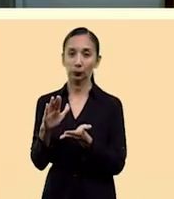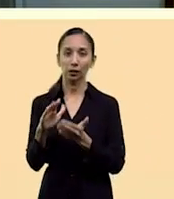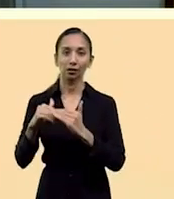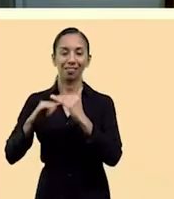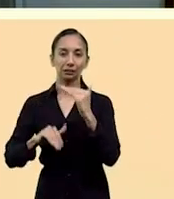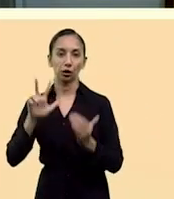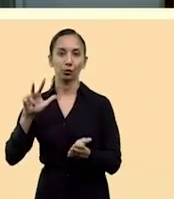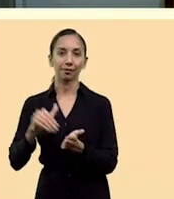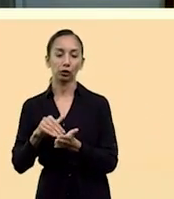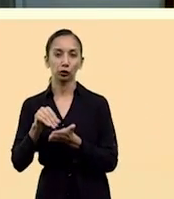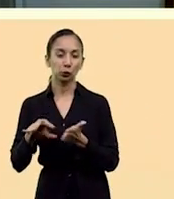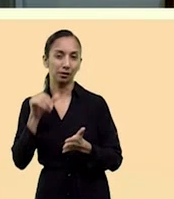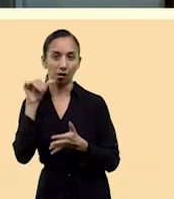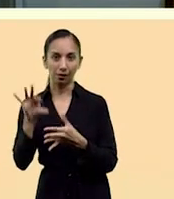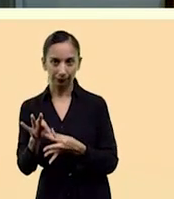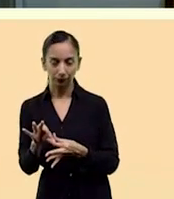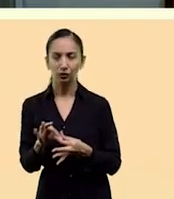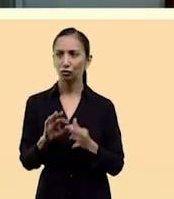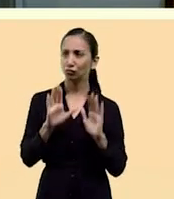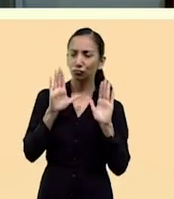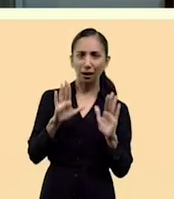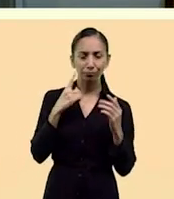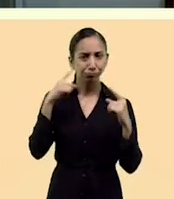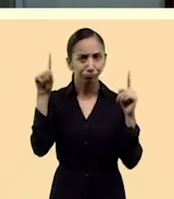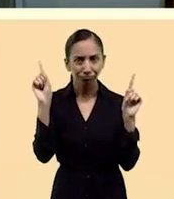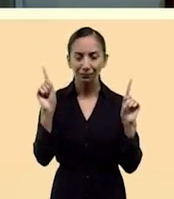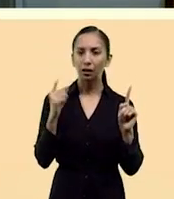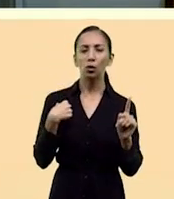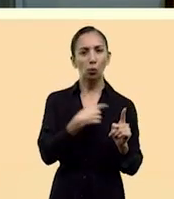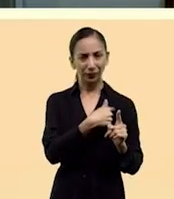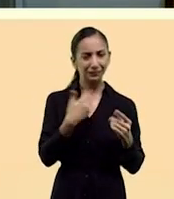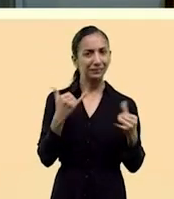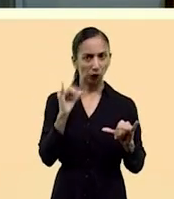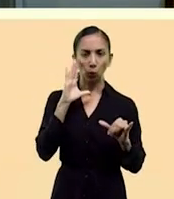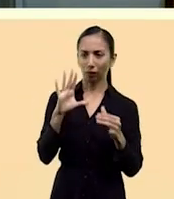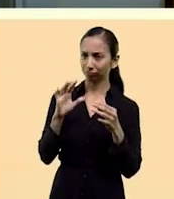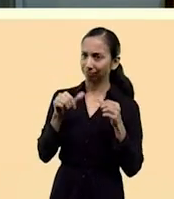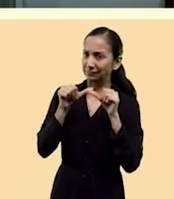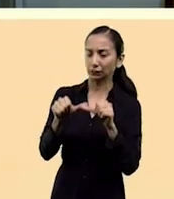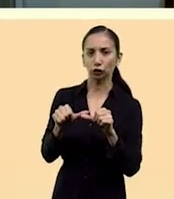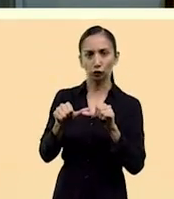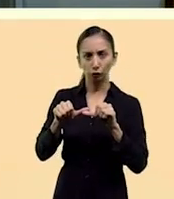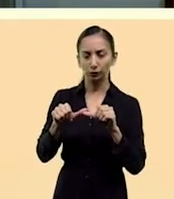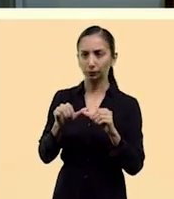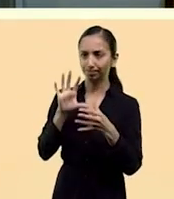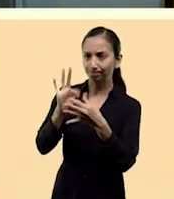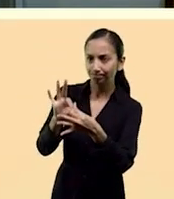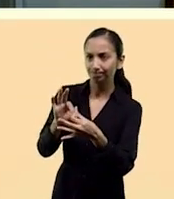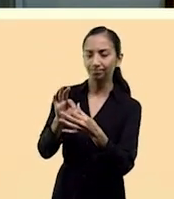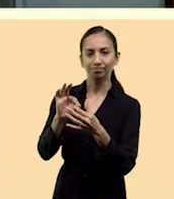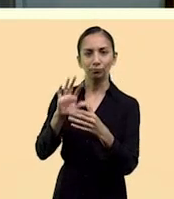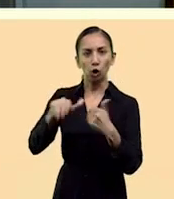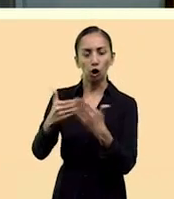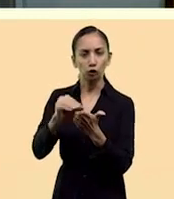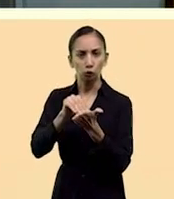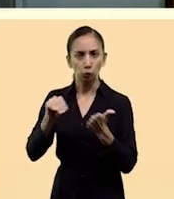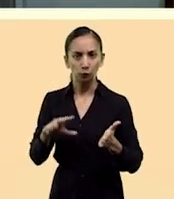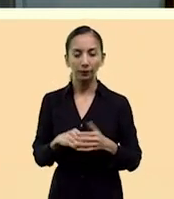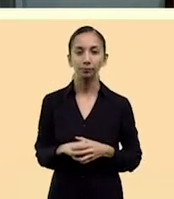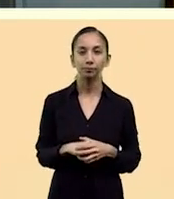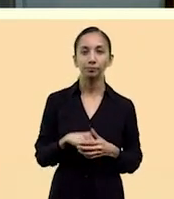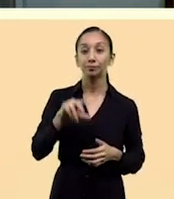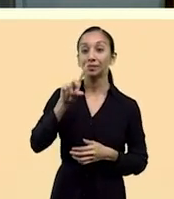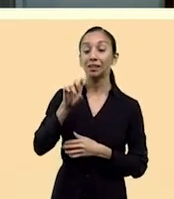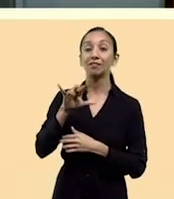3,000. Great progress, but we're continuing to work to reach every student we can. The gap continues to close in elementary schools as